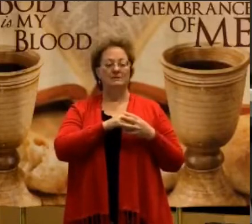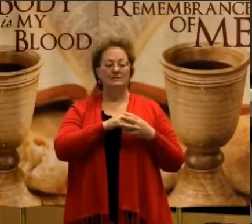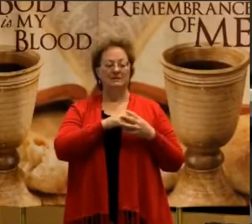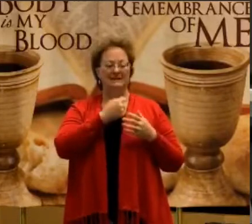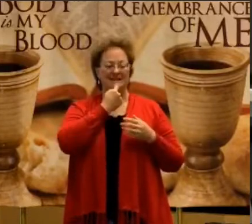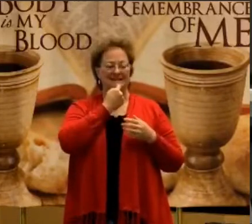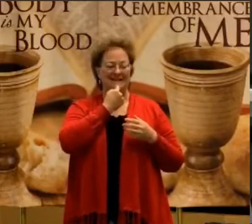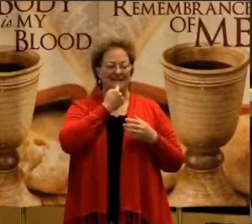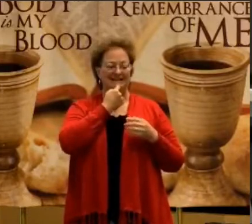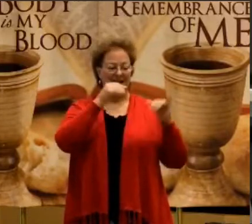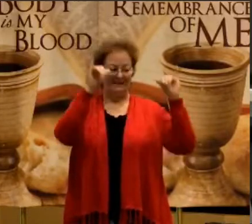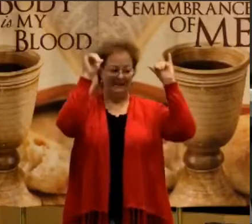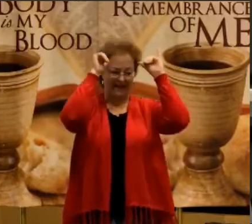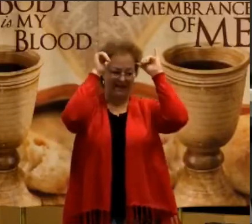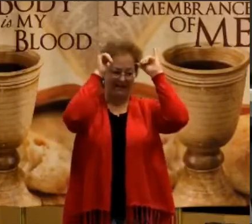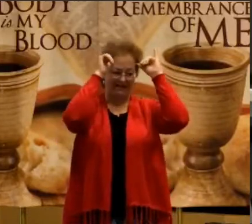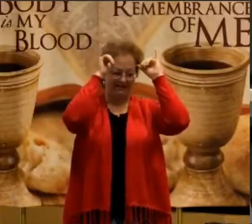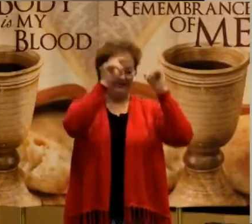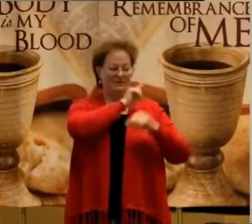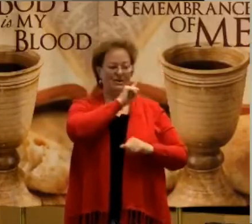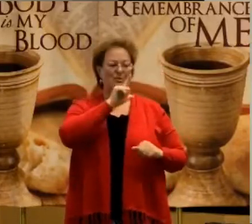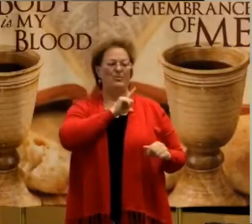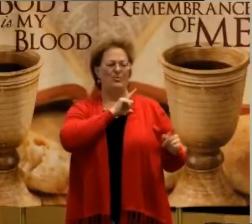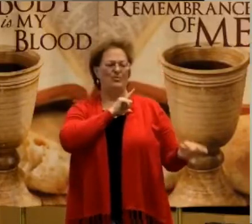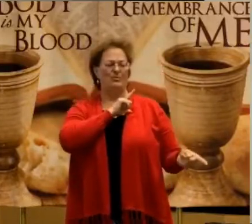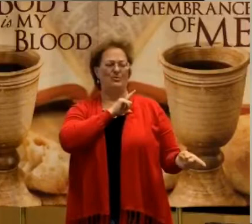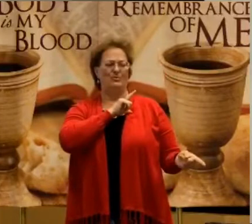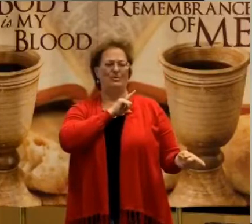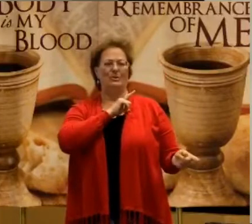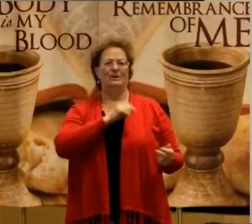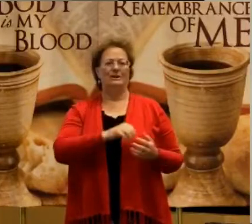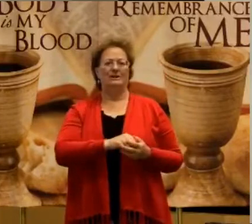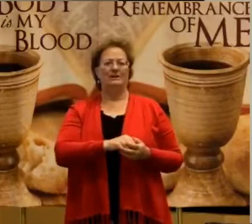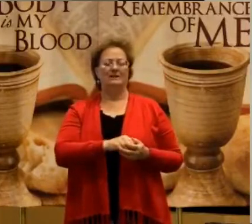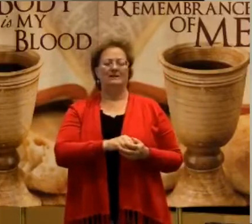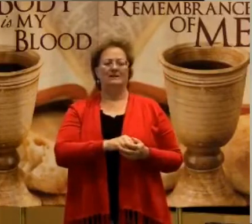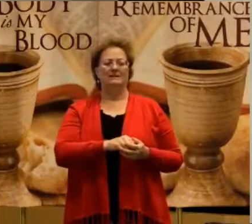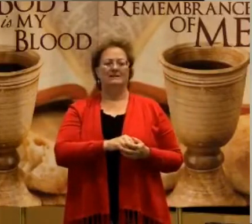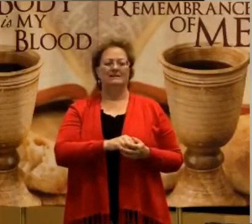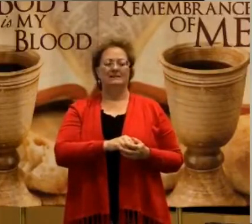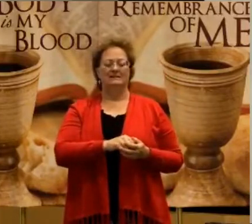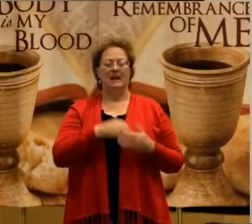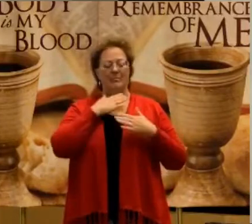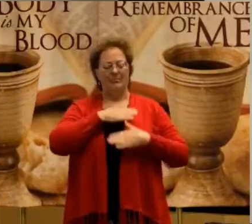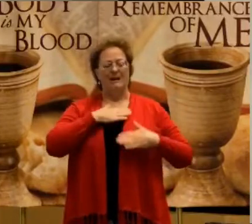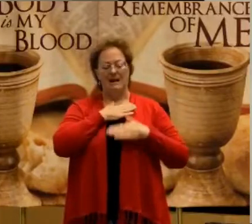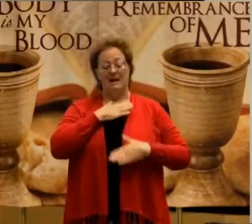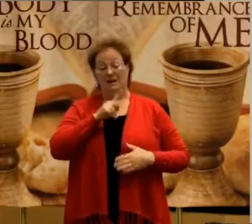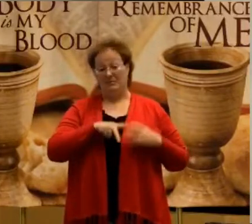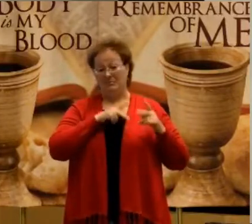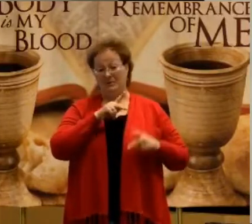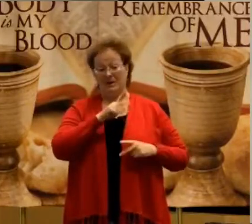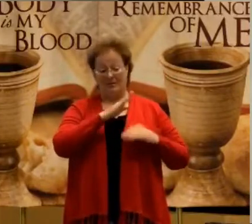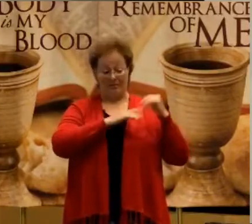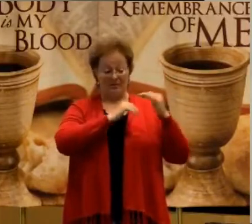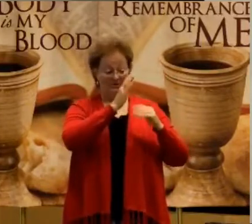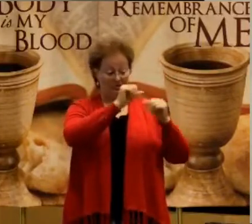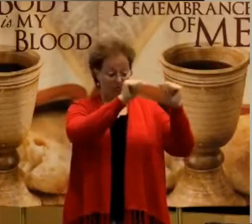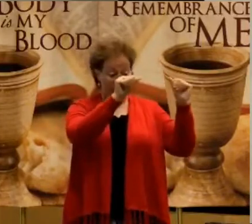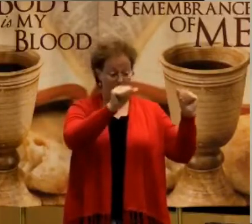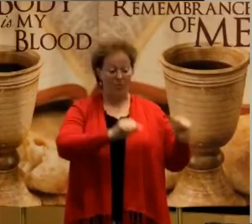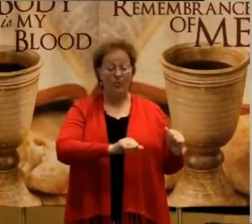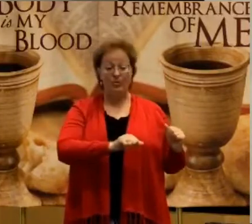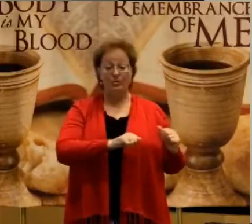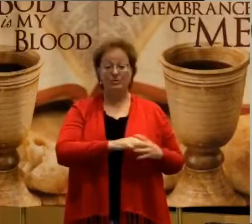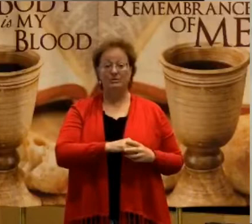the calf the Lord. He's compromising to please the people. He's built an altar in front of the calf